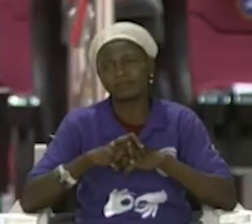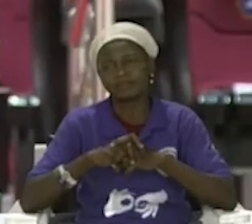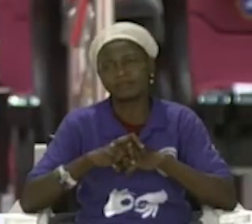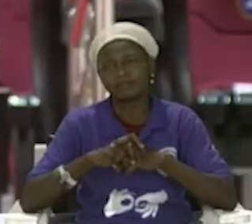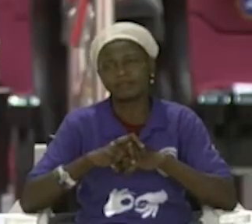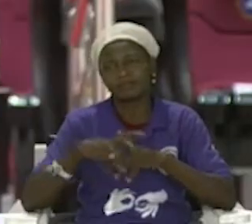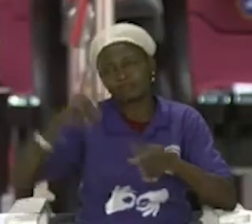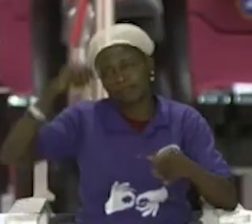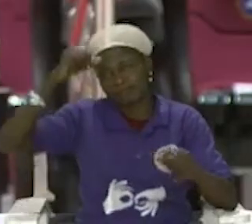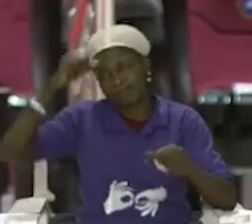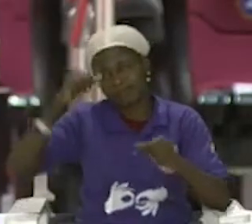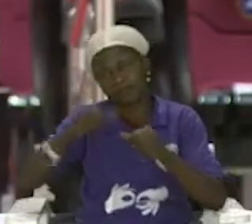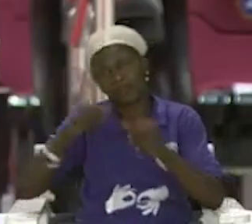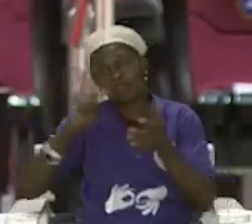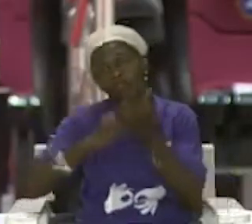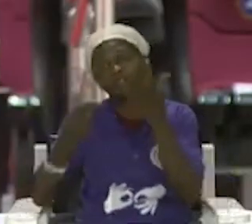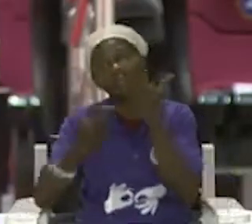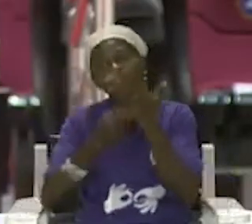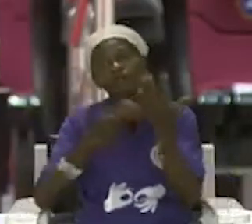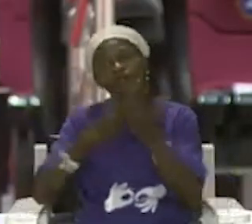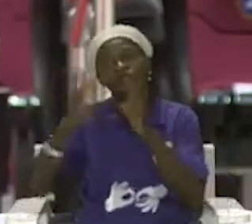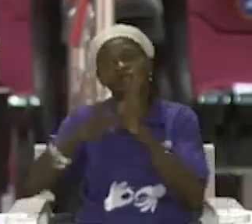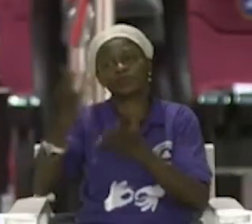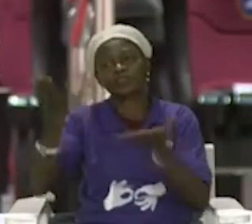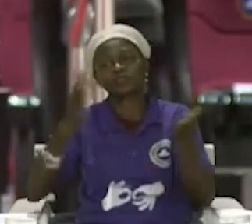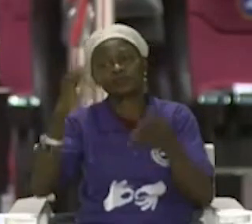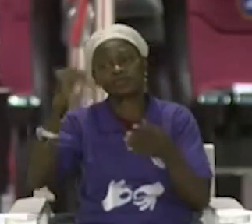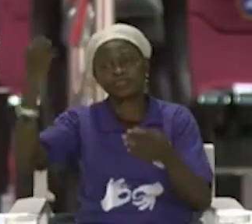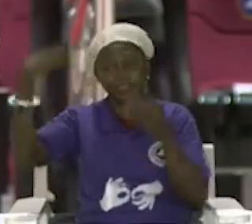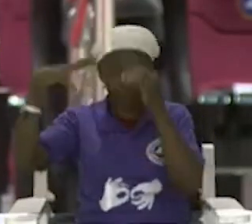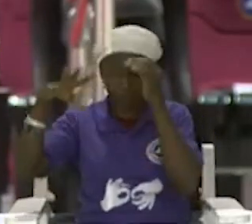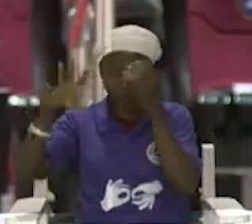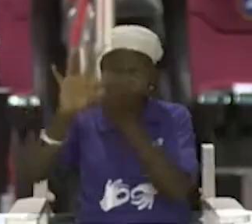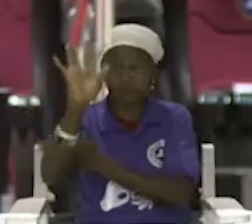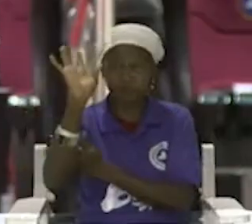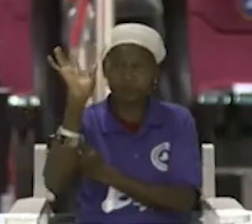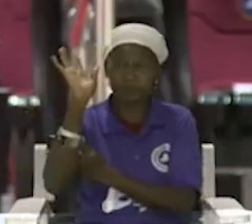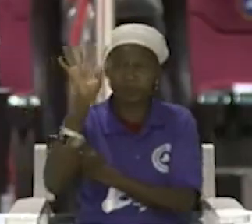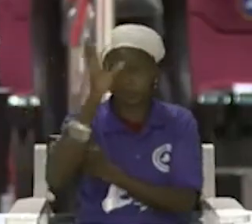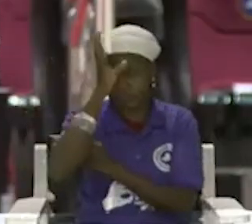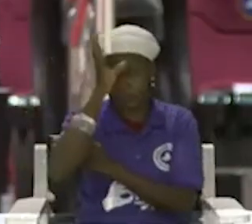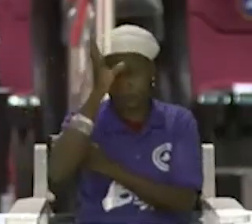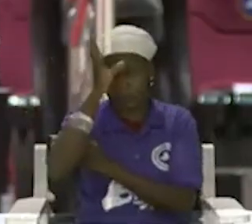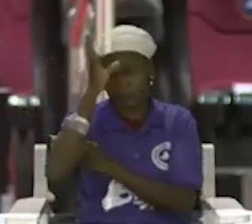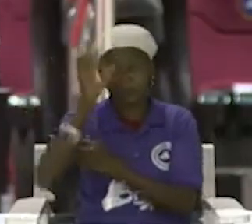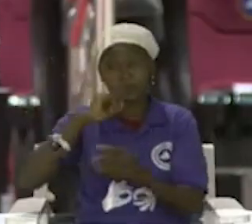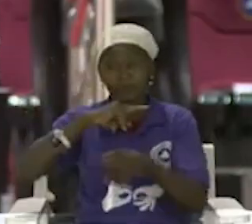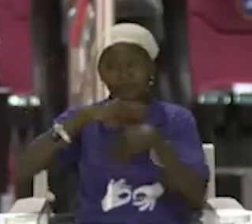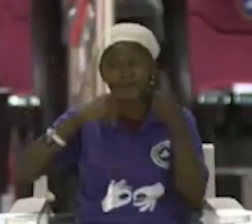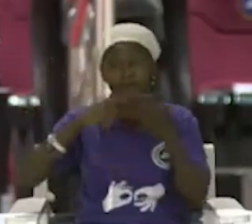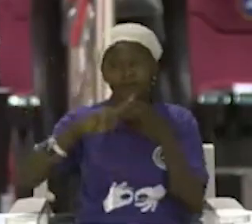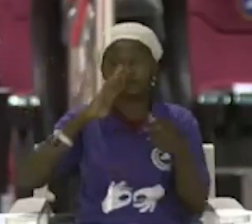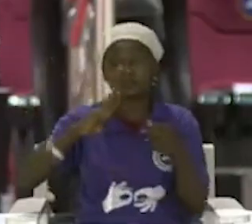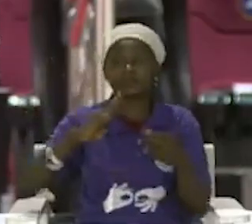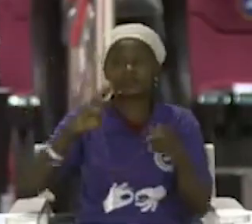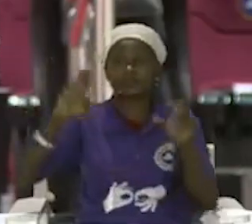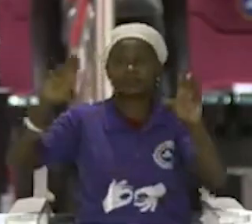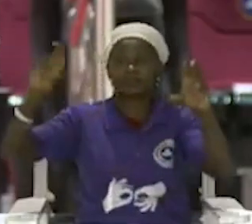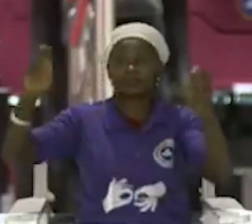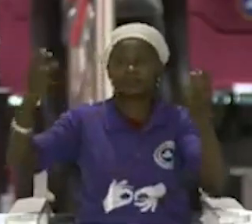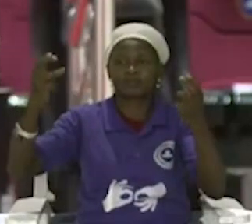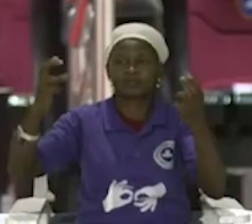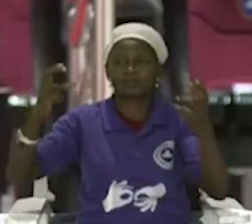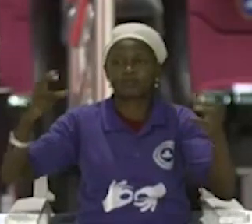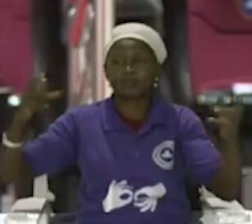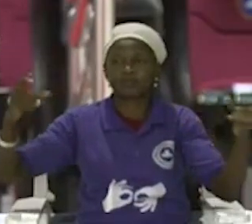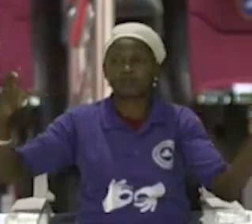November Holy Ghost service, by the grace of God, is going to be entitled